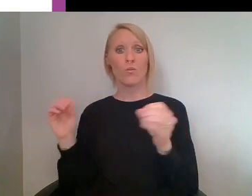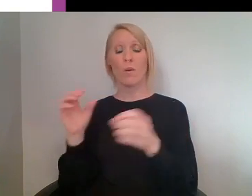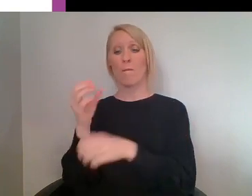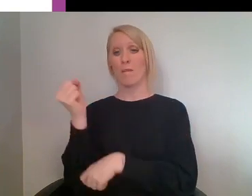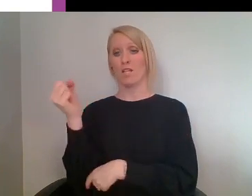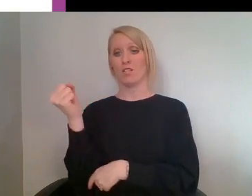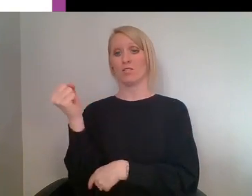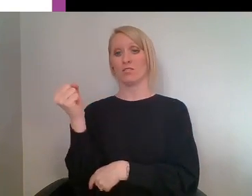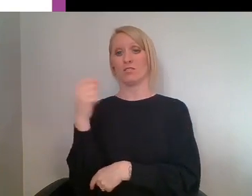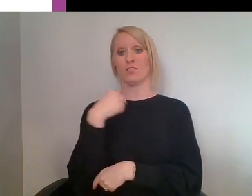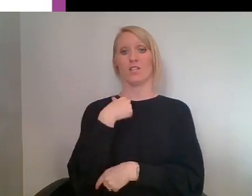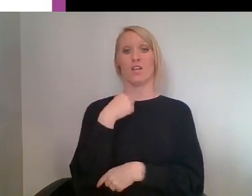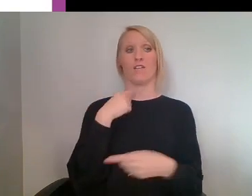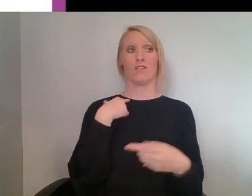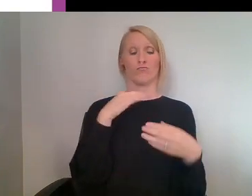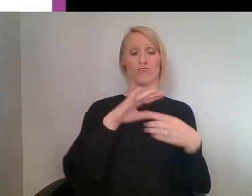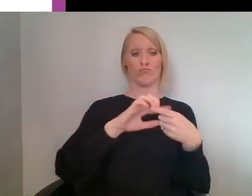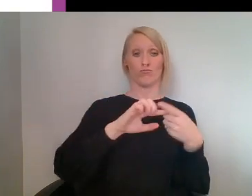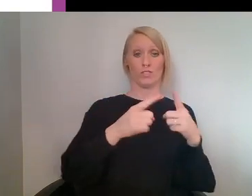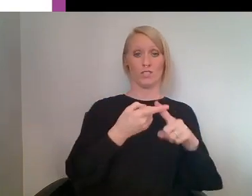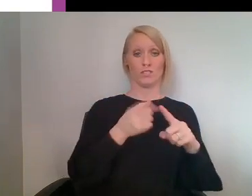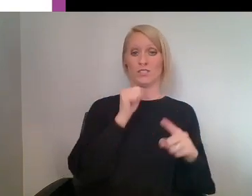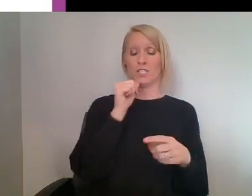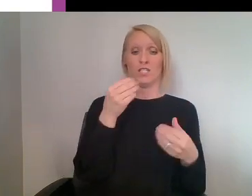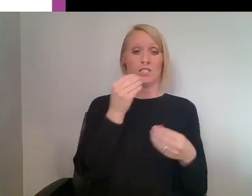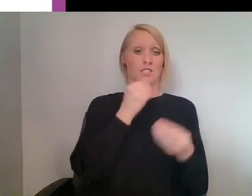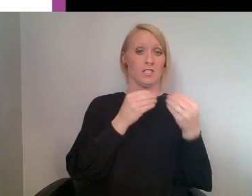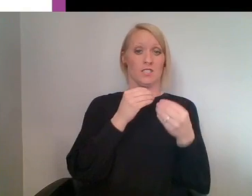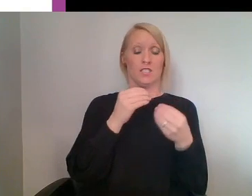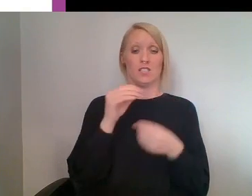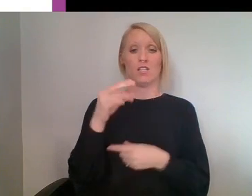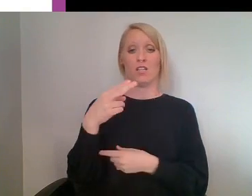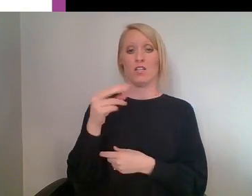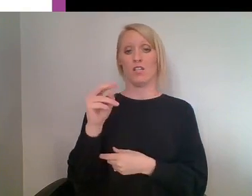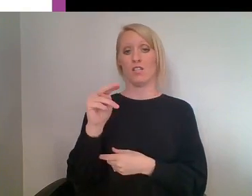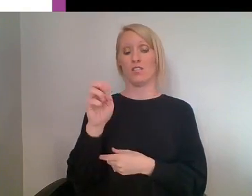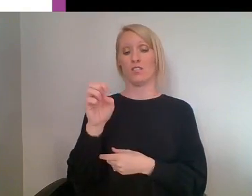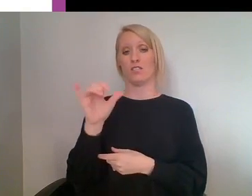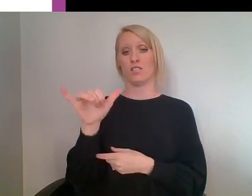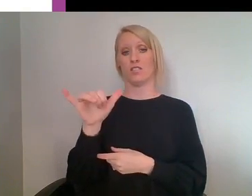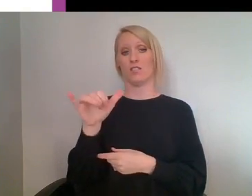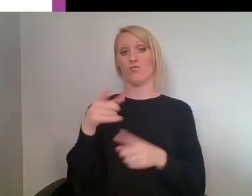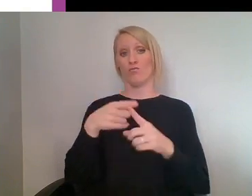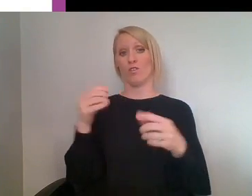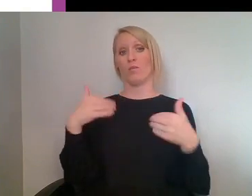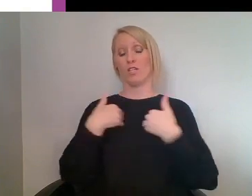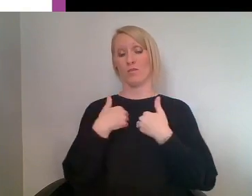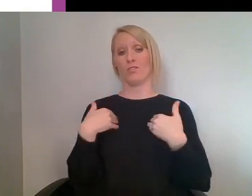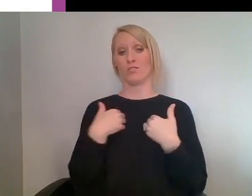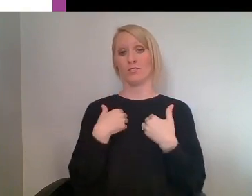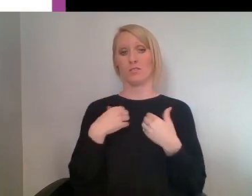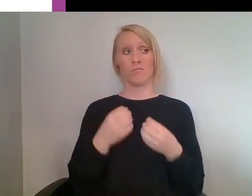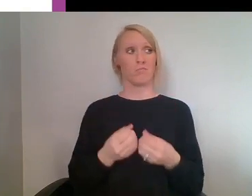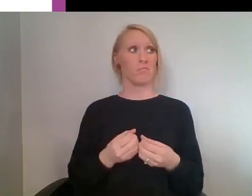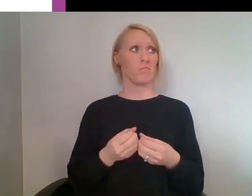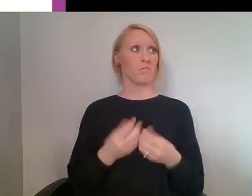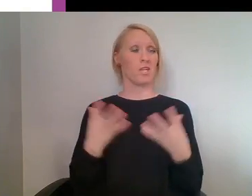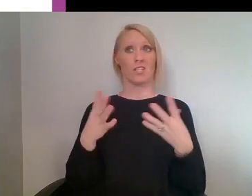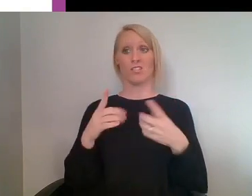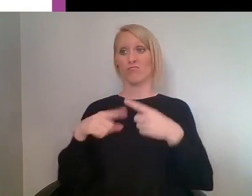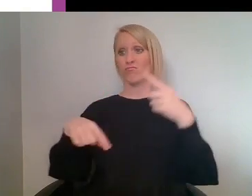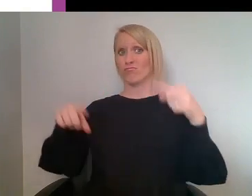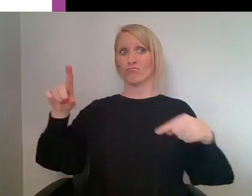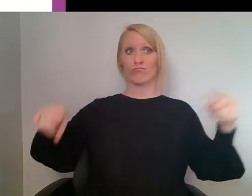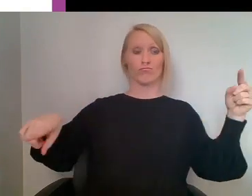that don't even have honey because it's an animal byproduct. There's reasons why people choose to be vegan. There's reasons why they choose to be vegetarian. There's reasons why we choose